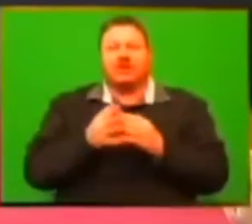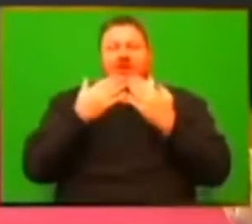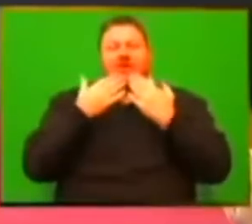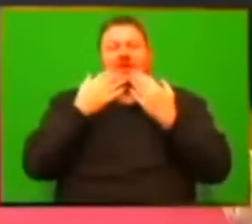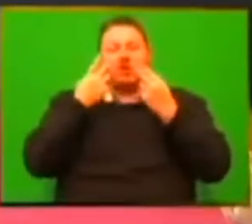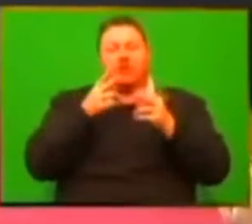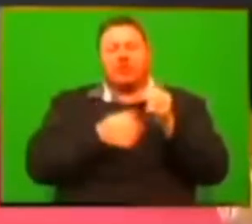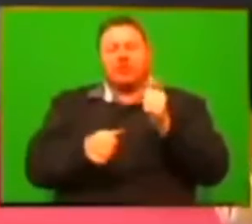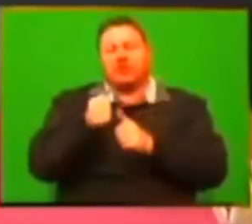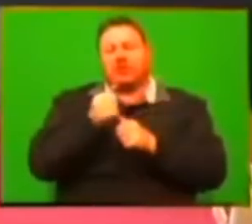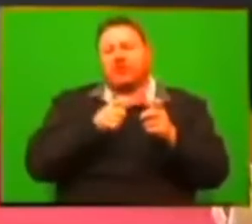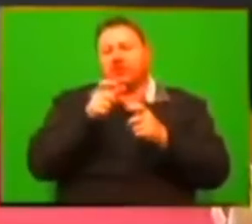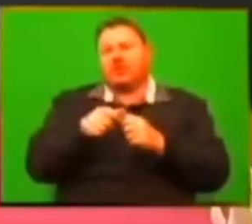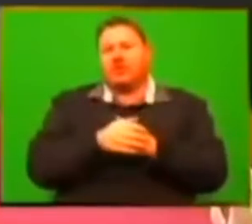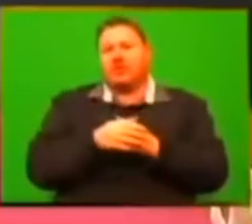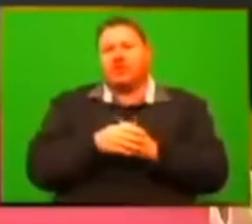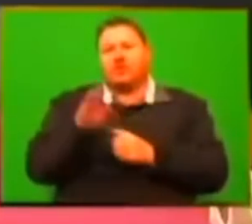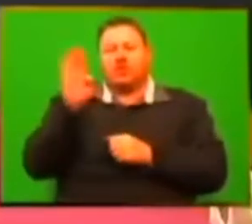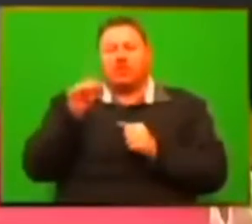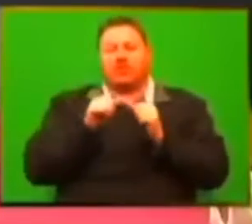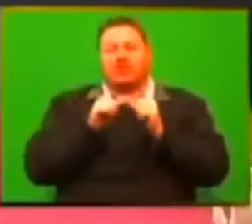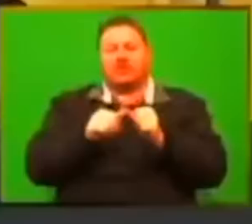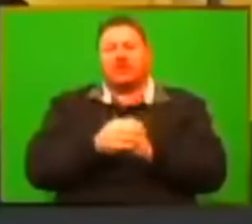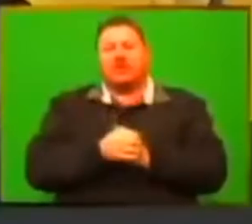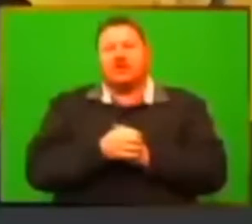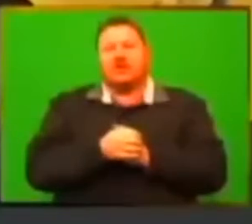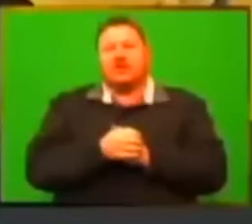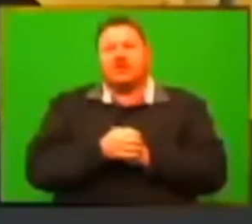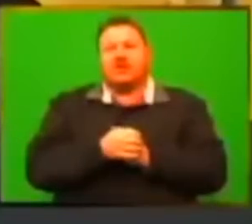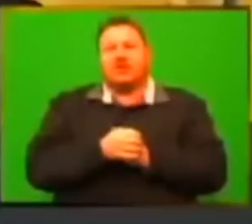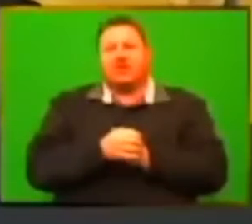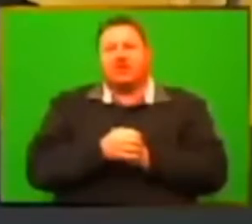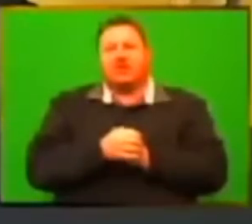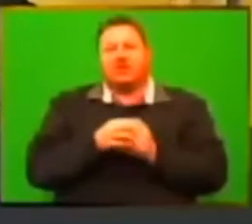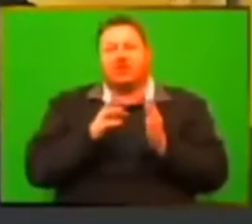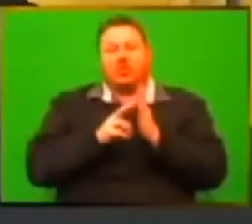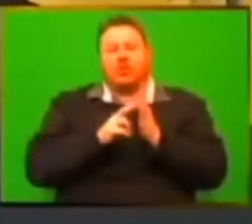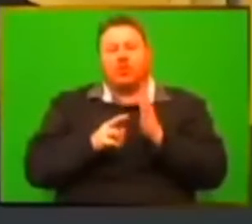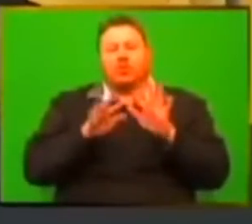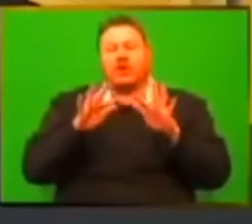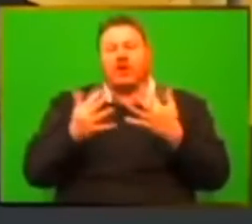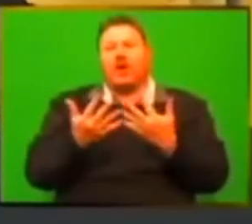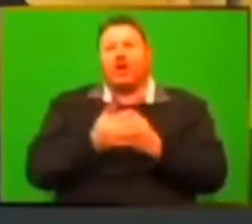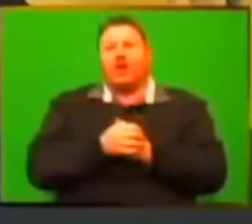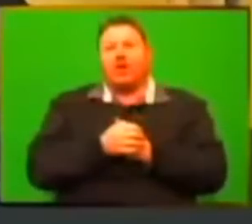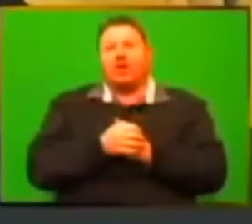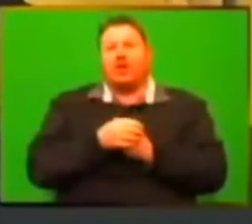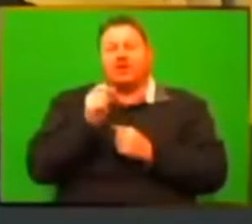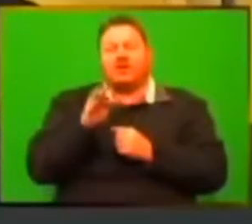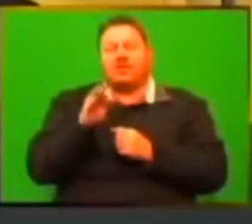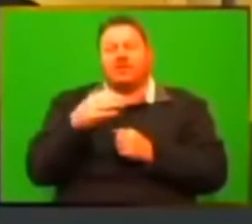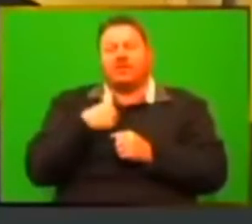Whip. The order is sustained. Rules does make provision that if the